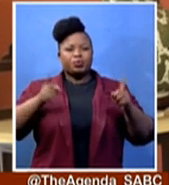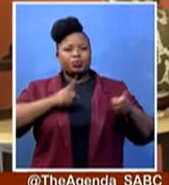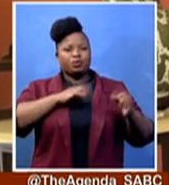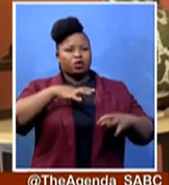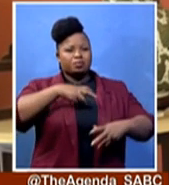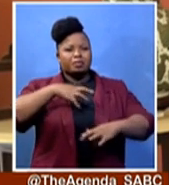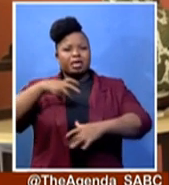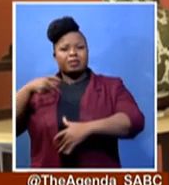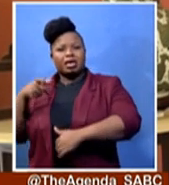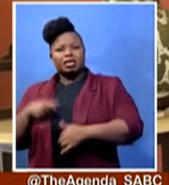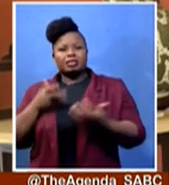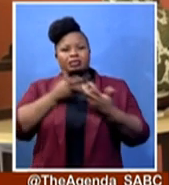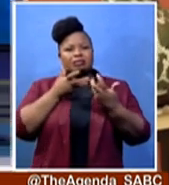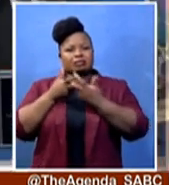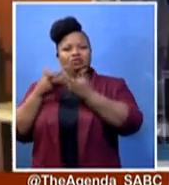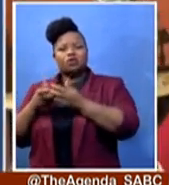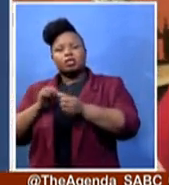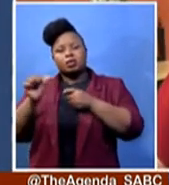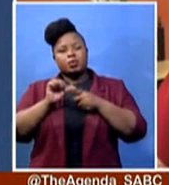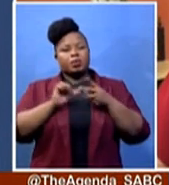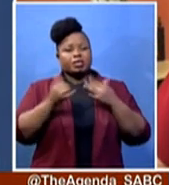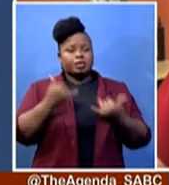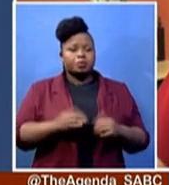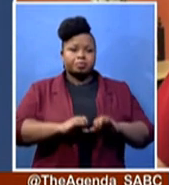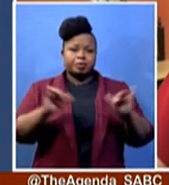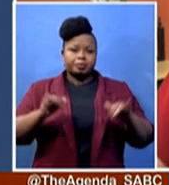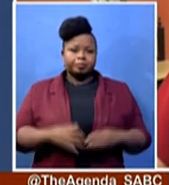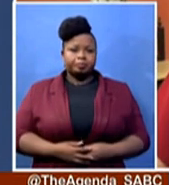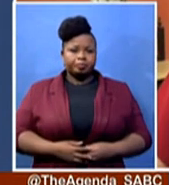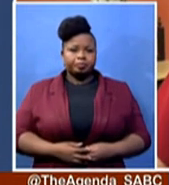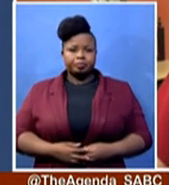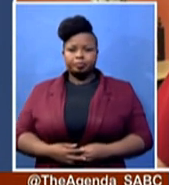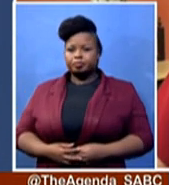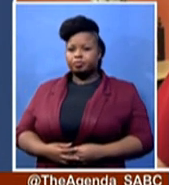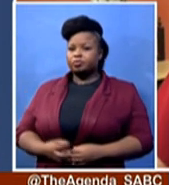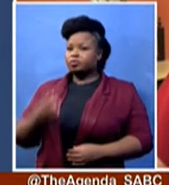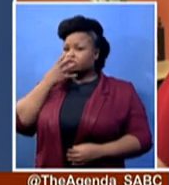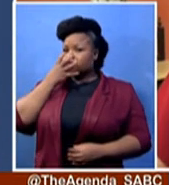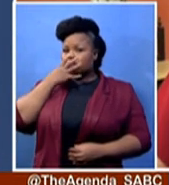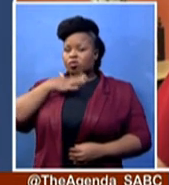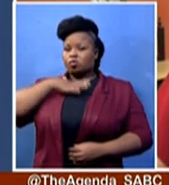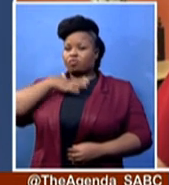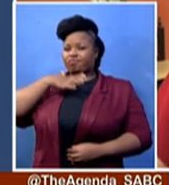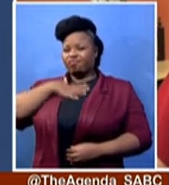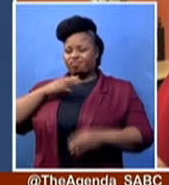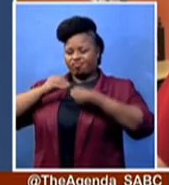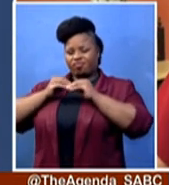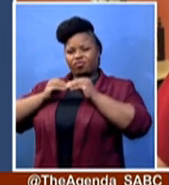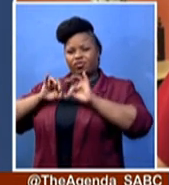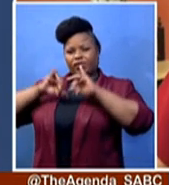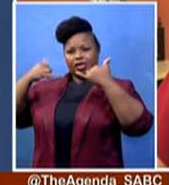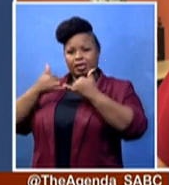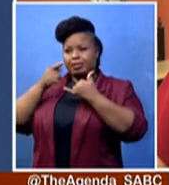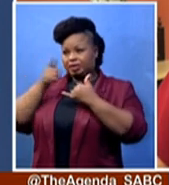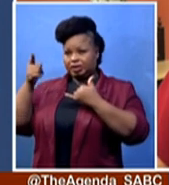as we're talking. Oxygen manufacturing companies have ramped up